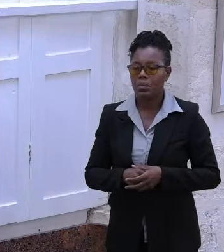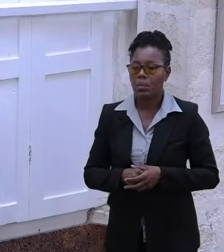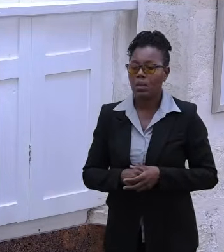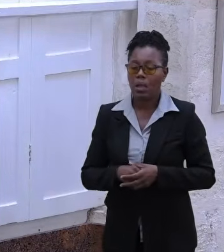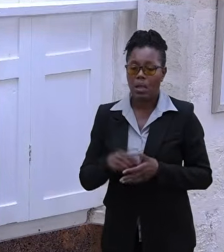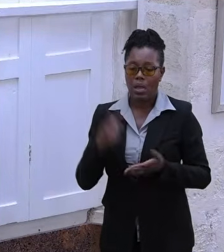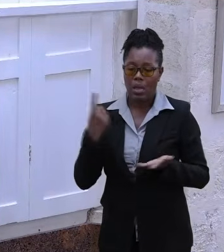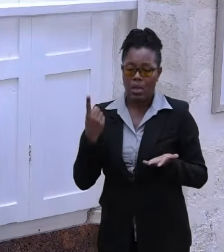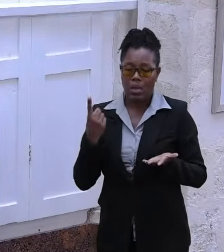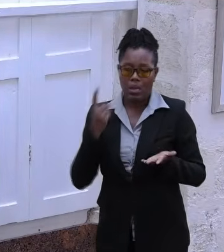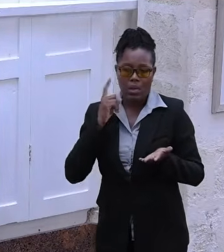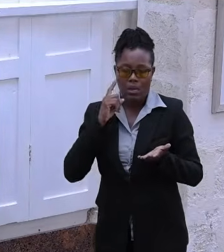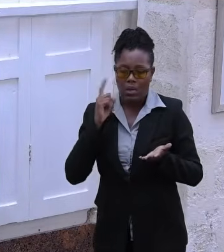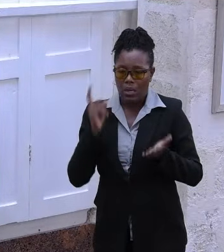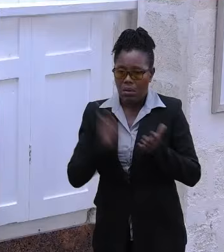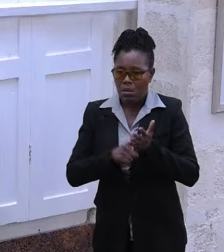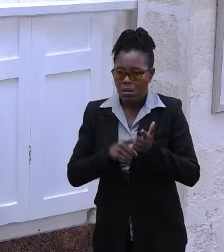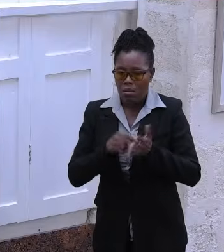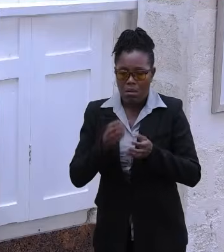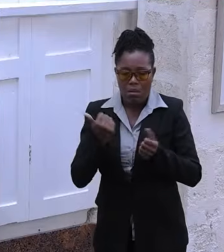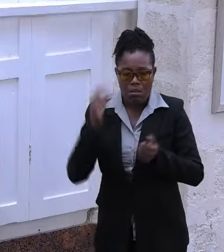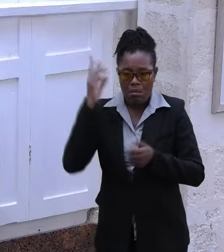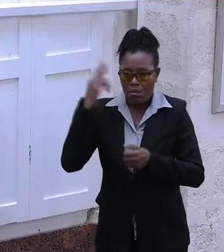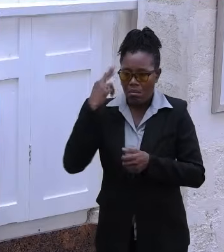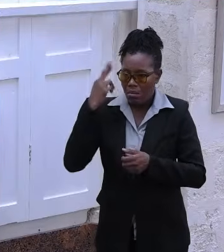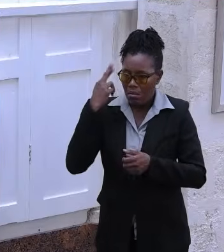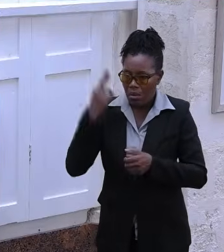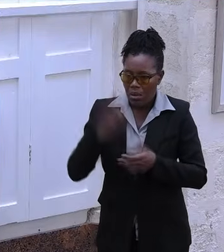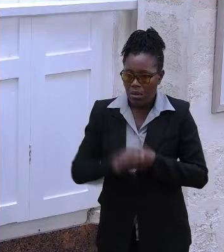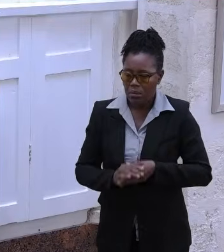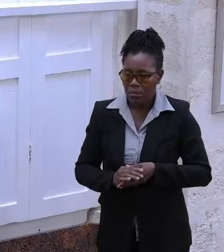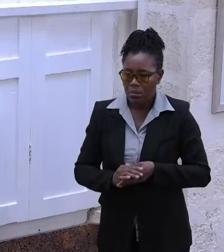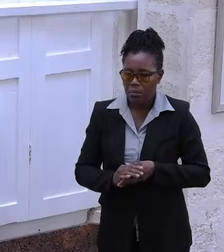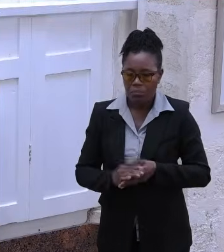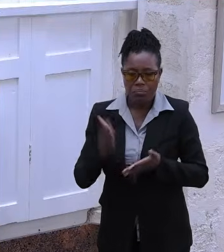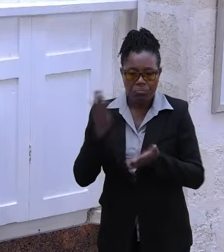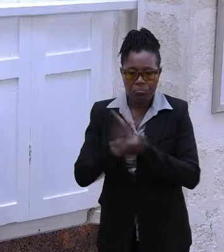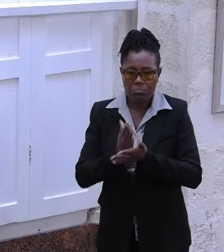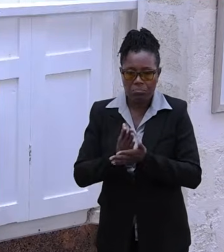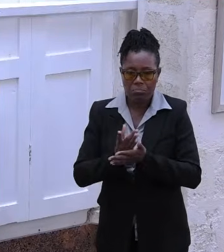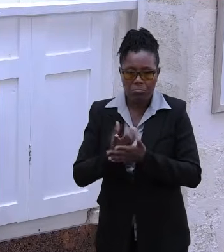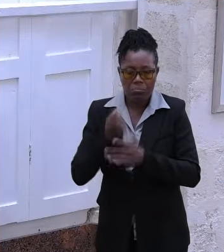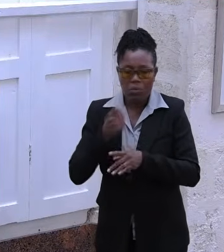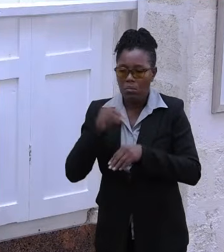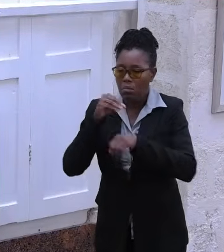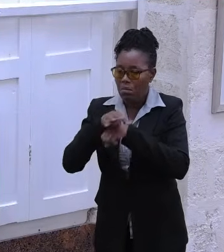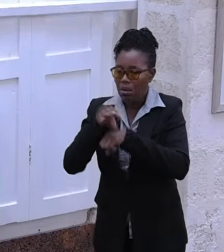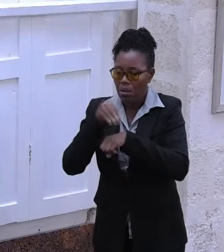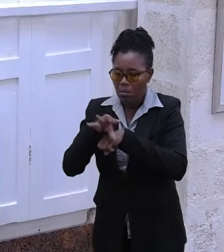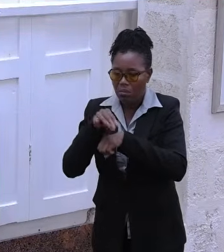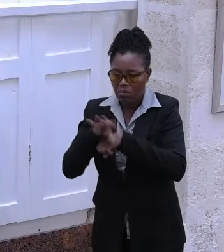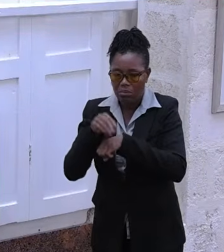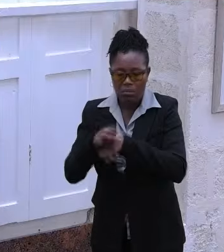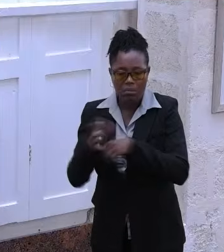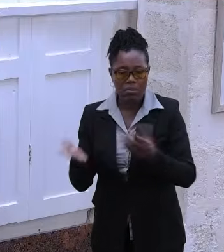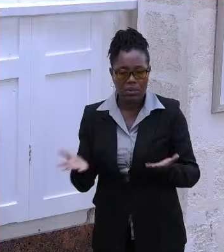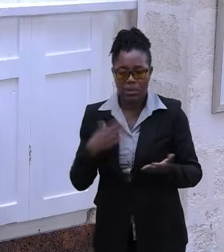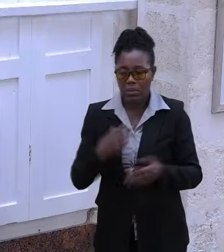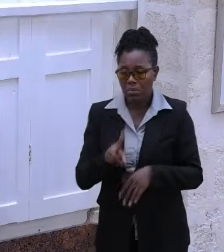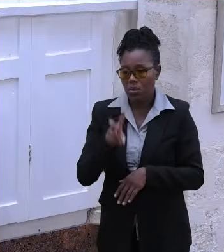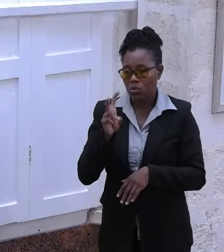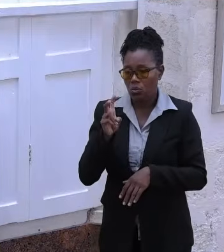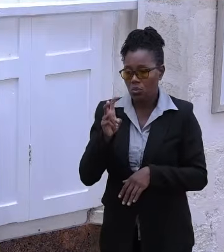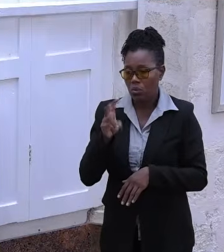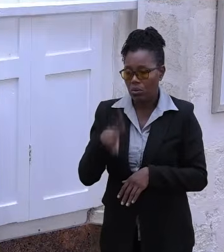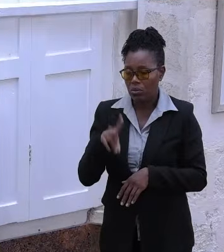no particular reason to stop us from advising that the